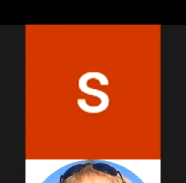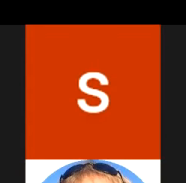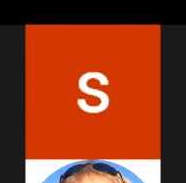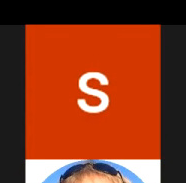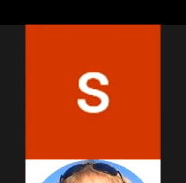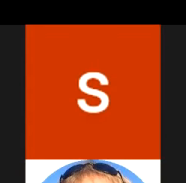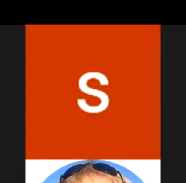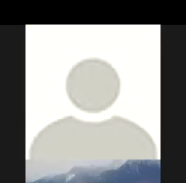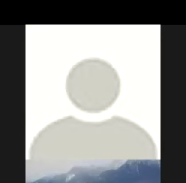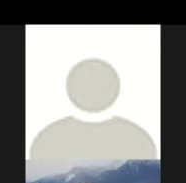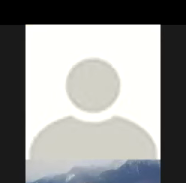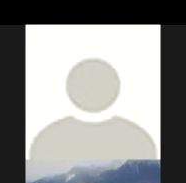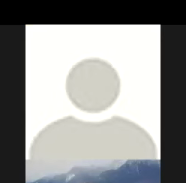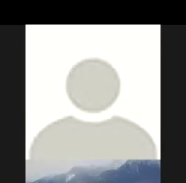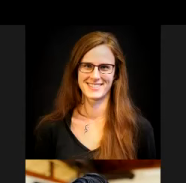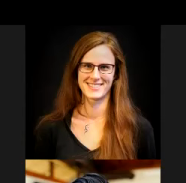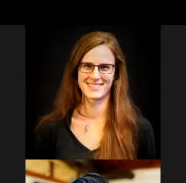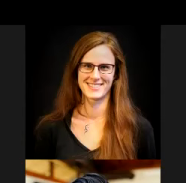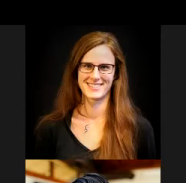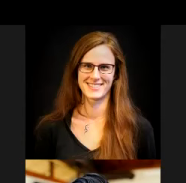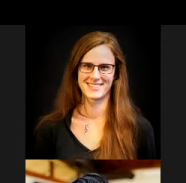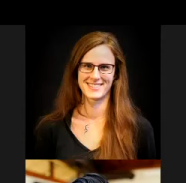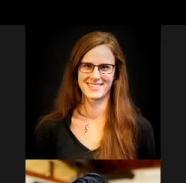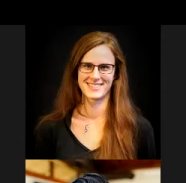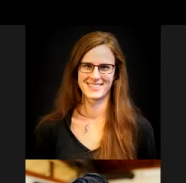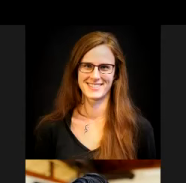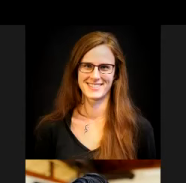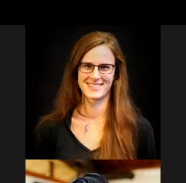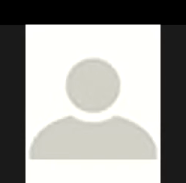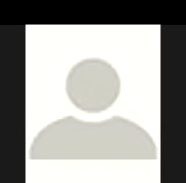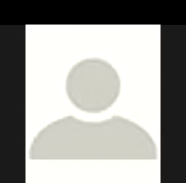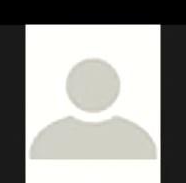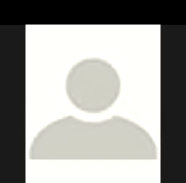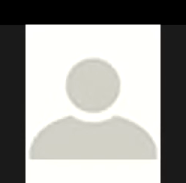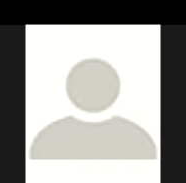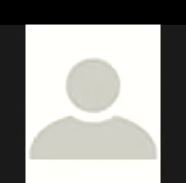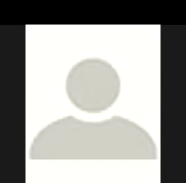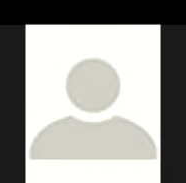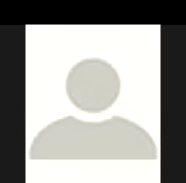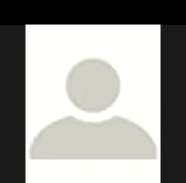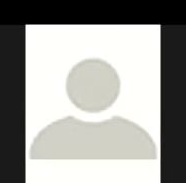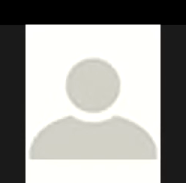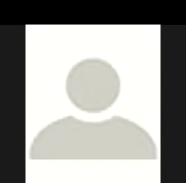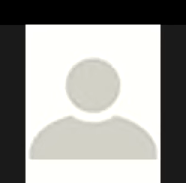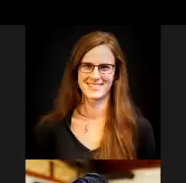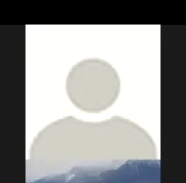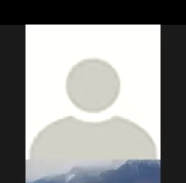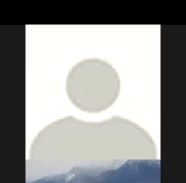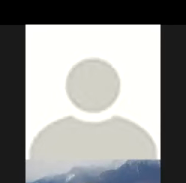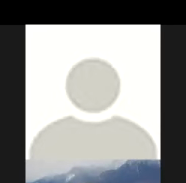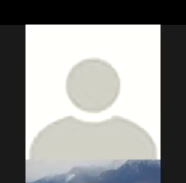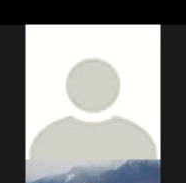our obviously most important and also most neglected object categories, and that's food.